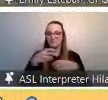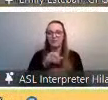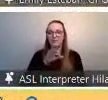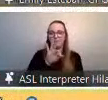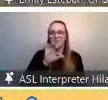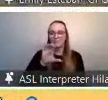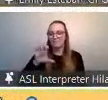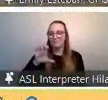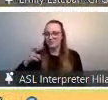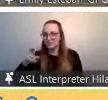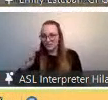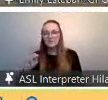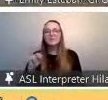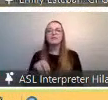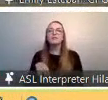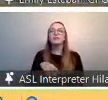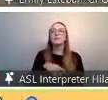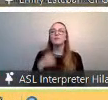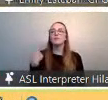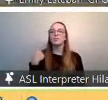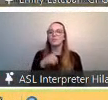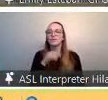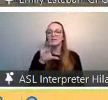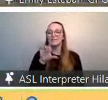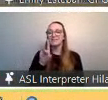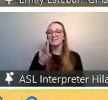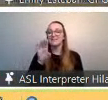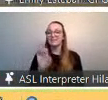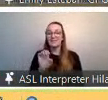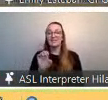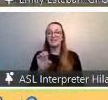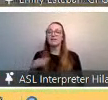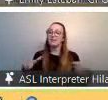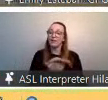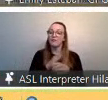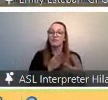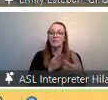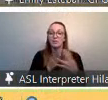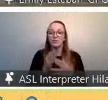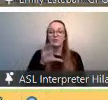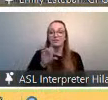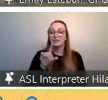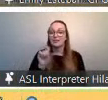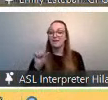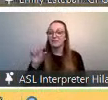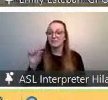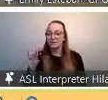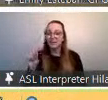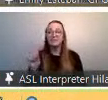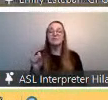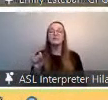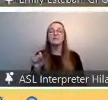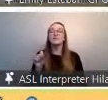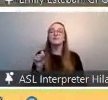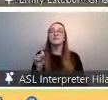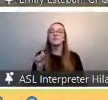administers FECHNs through our California State Preschool Program contract. DSS administers FECHNs through the General Child Care